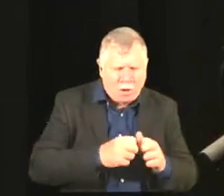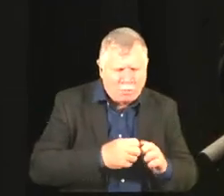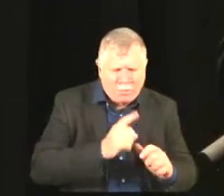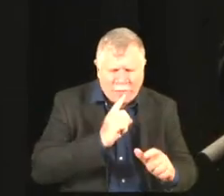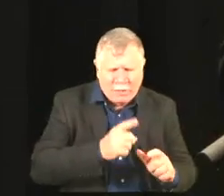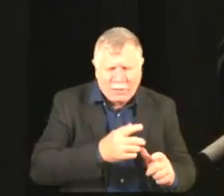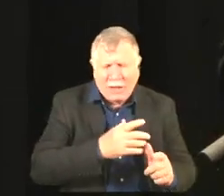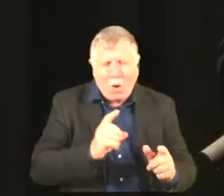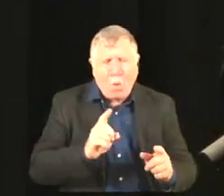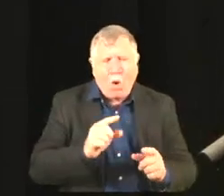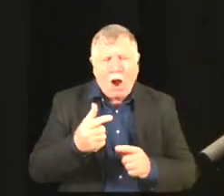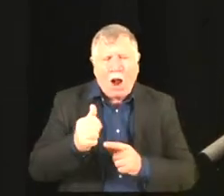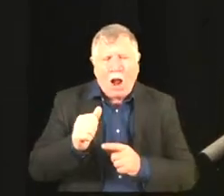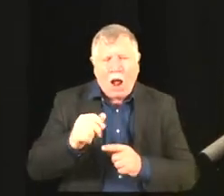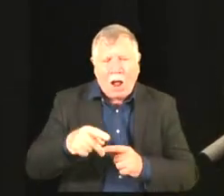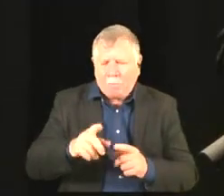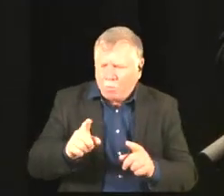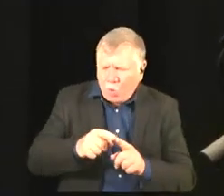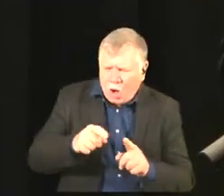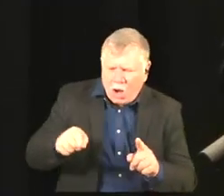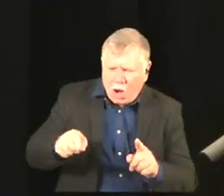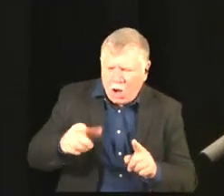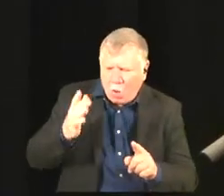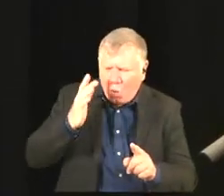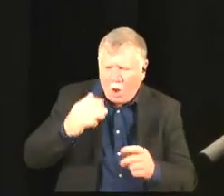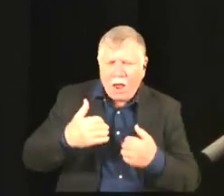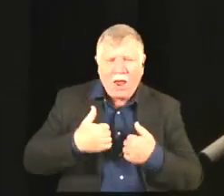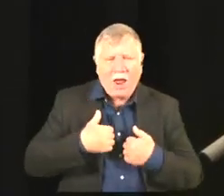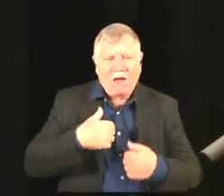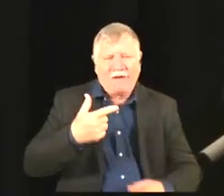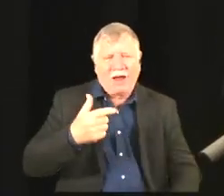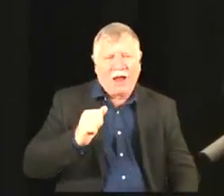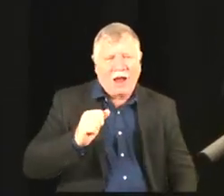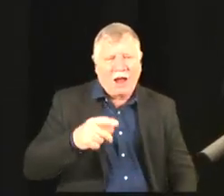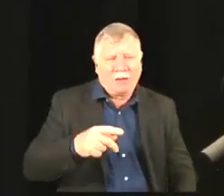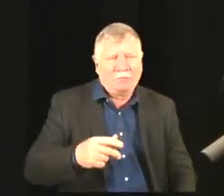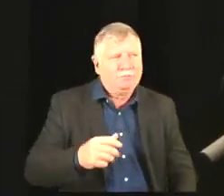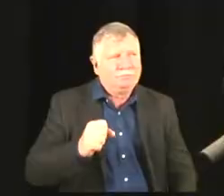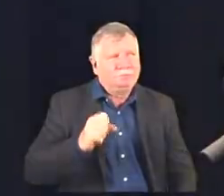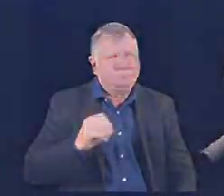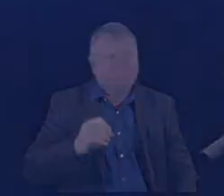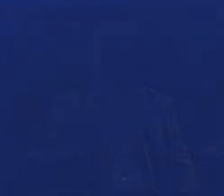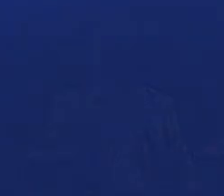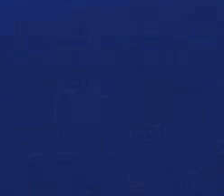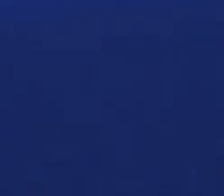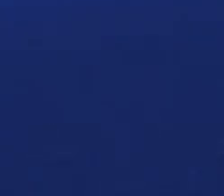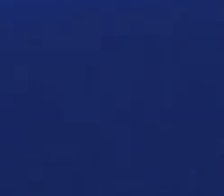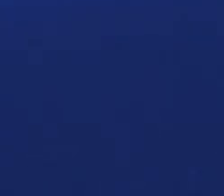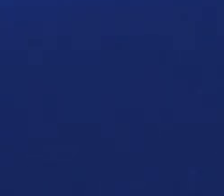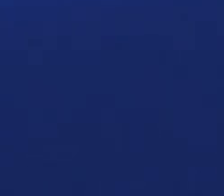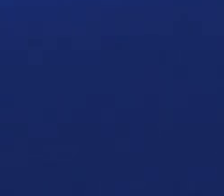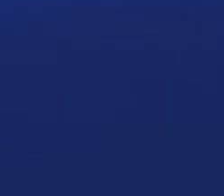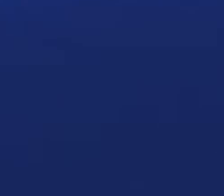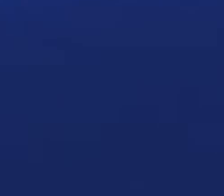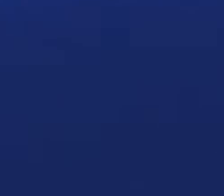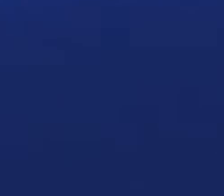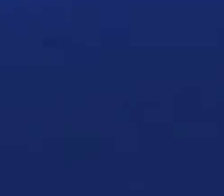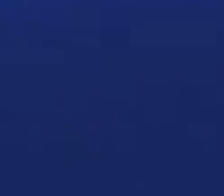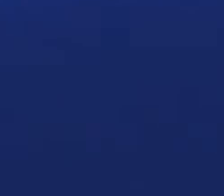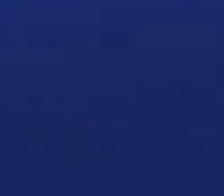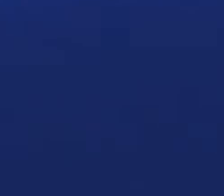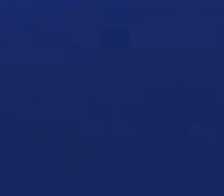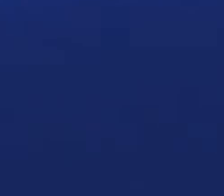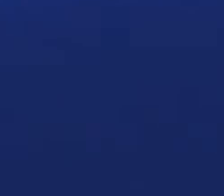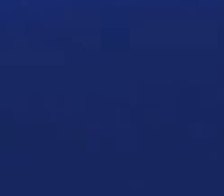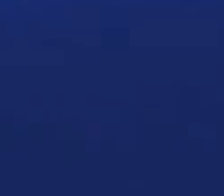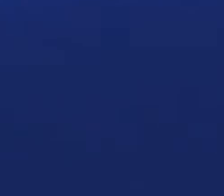gaps are on the island and why do we have those gaps. So given the importance of having data to